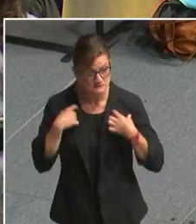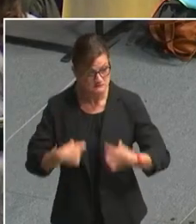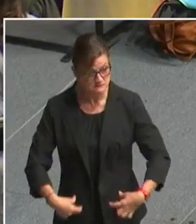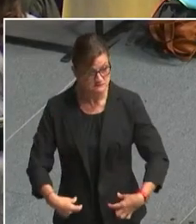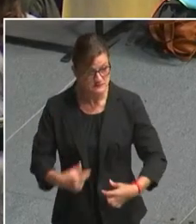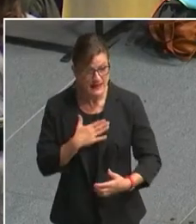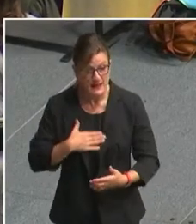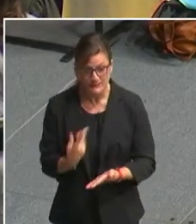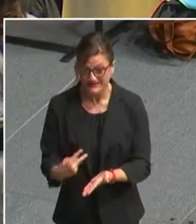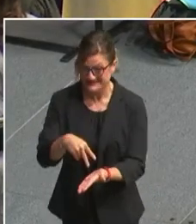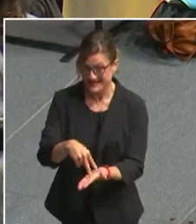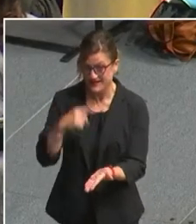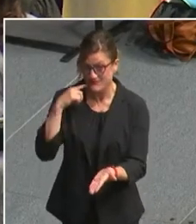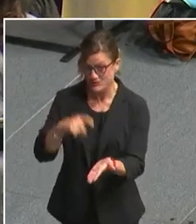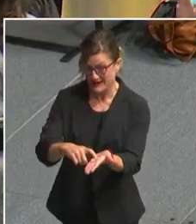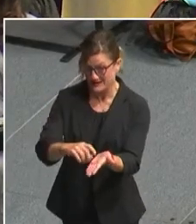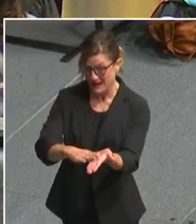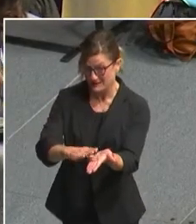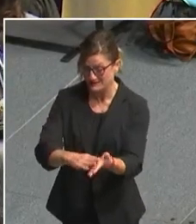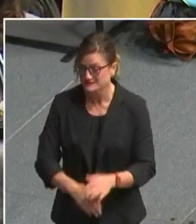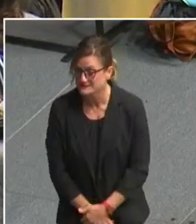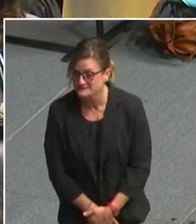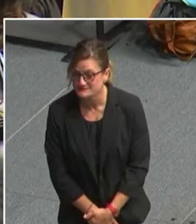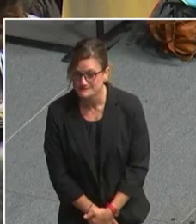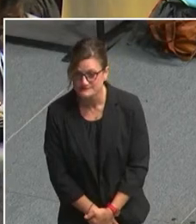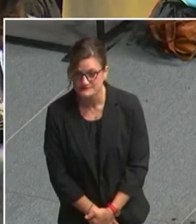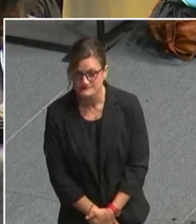please stand to be recognized?